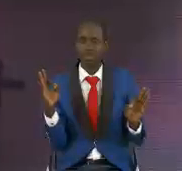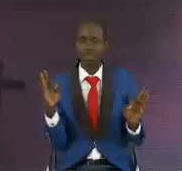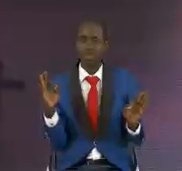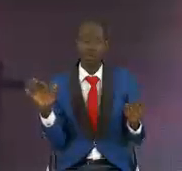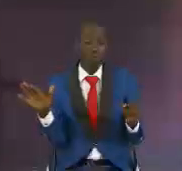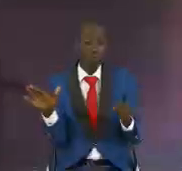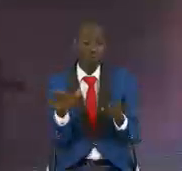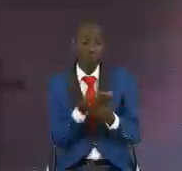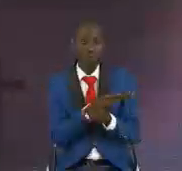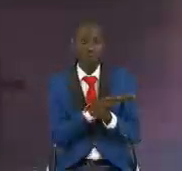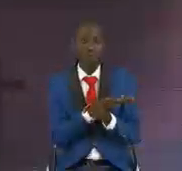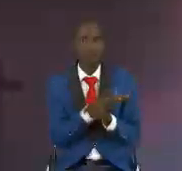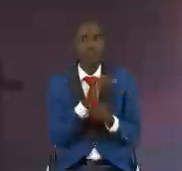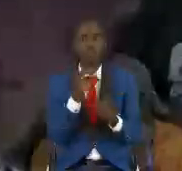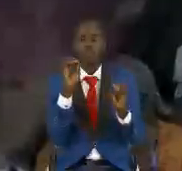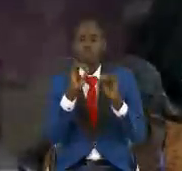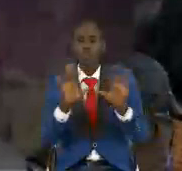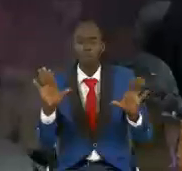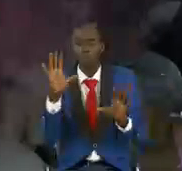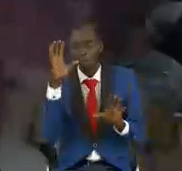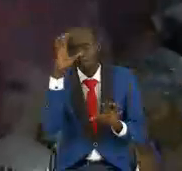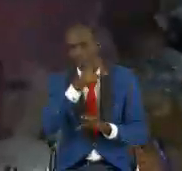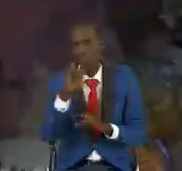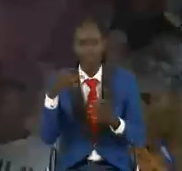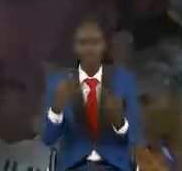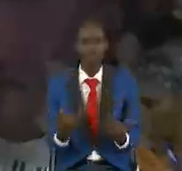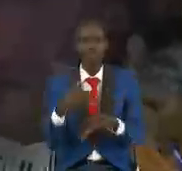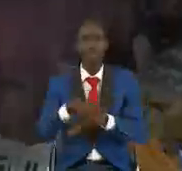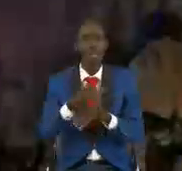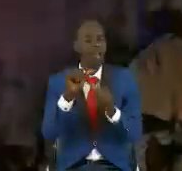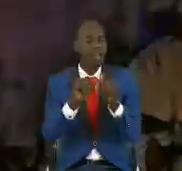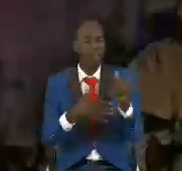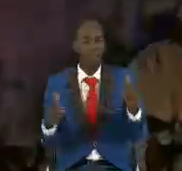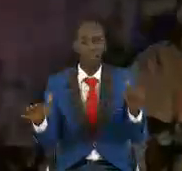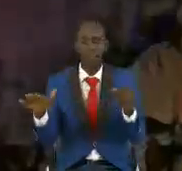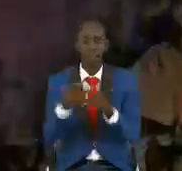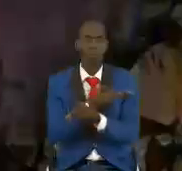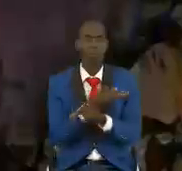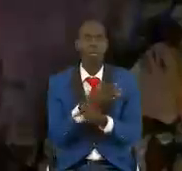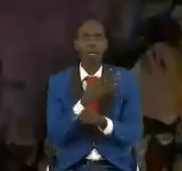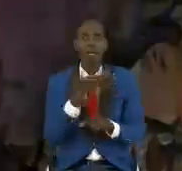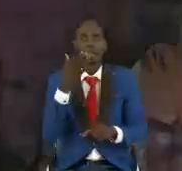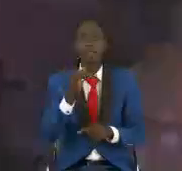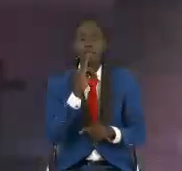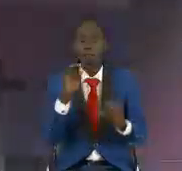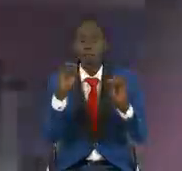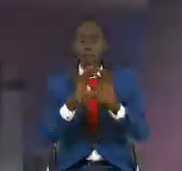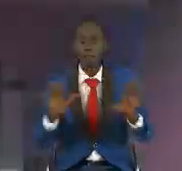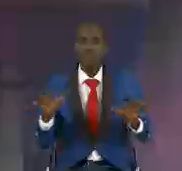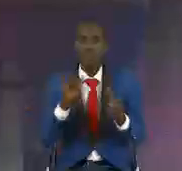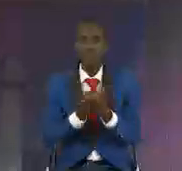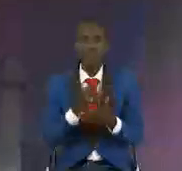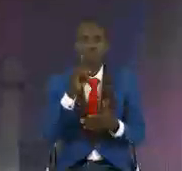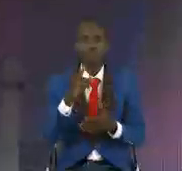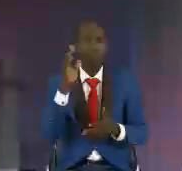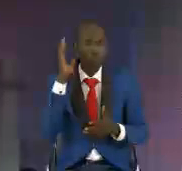Nothing missing tonight. Everything full. And there's nothing you are going to pay. The Lord will